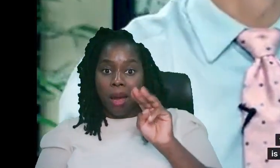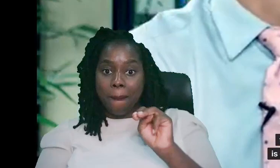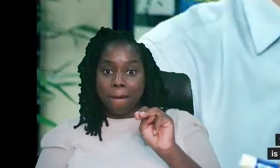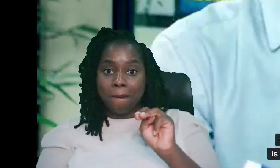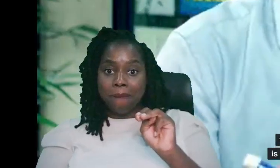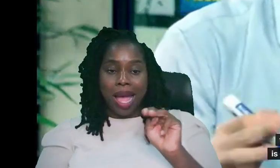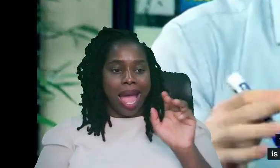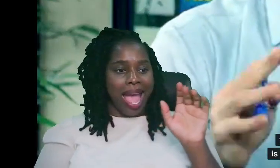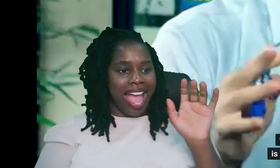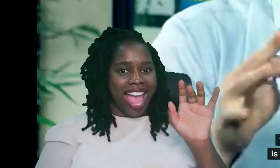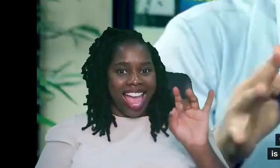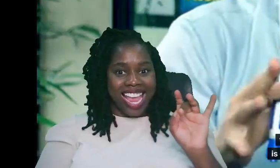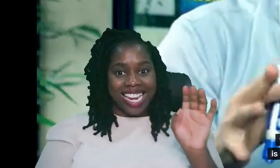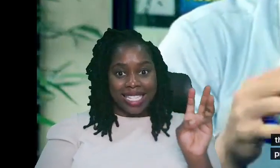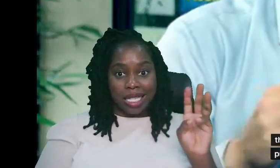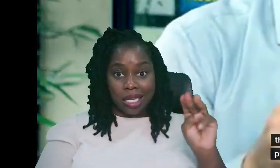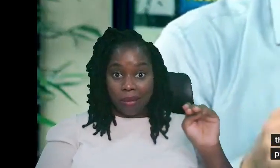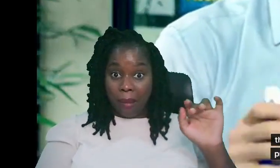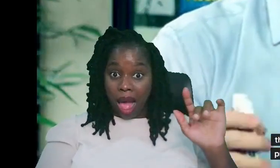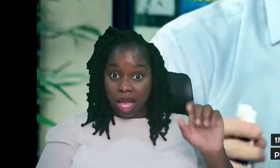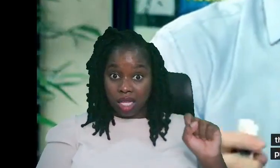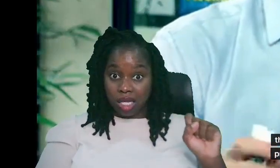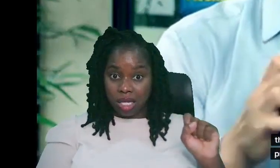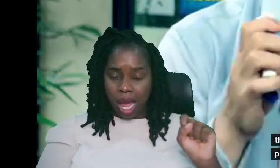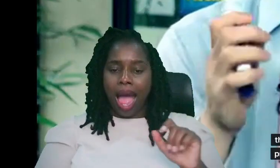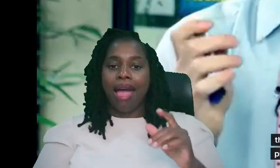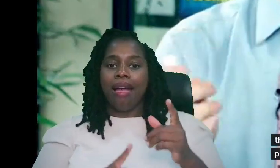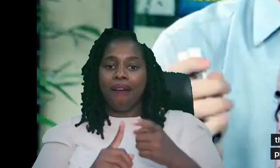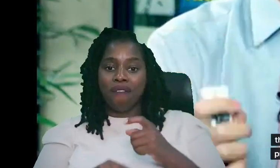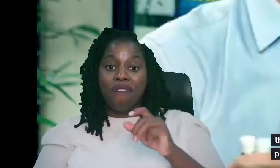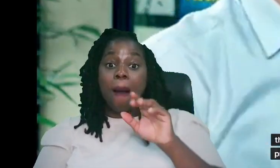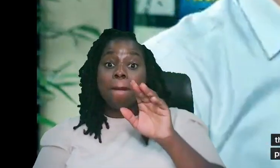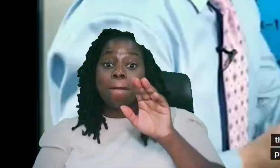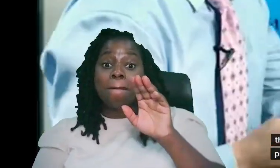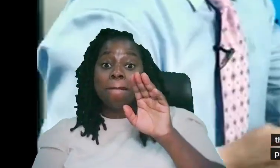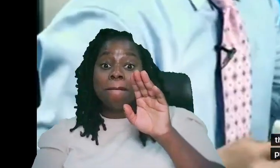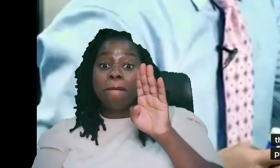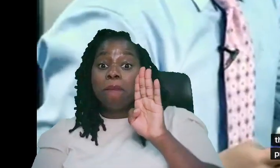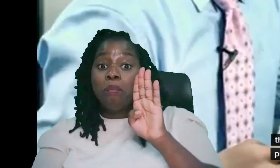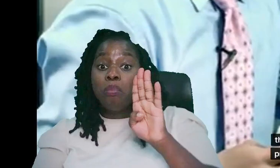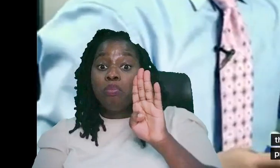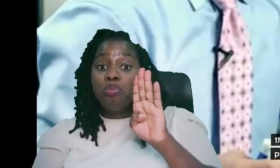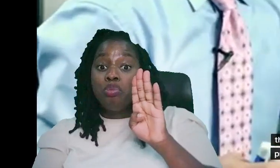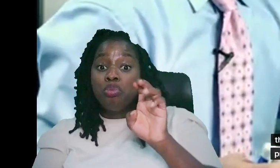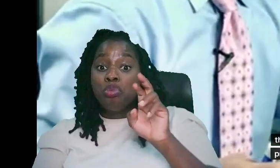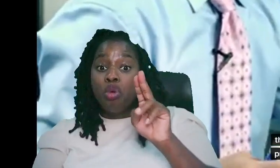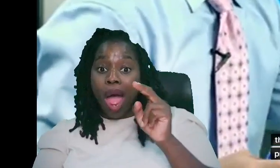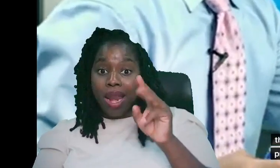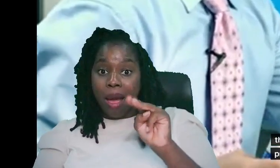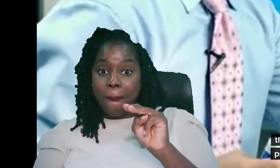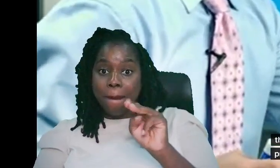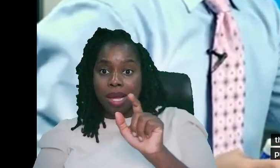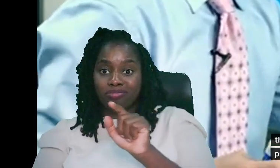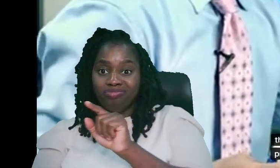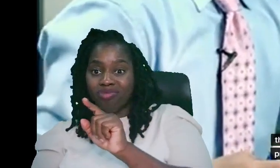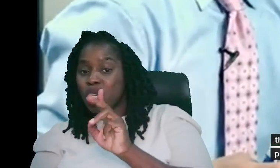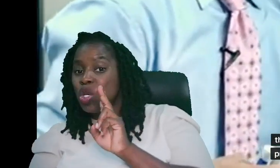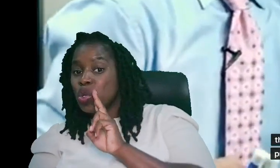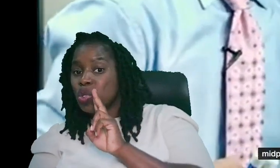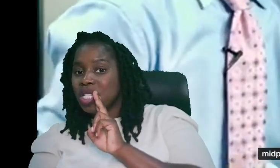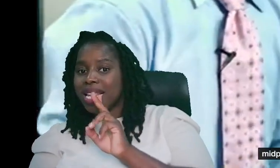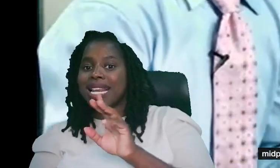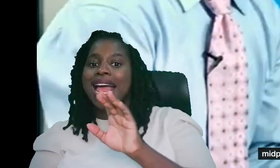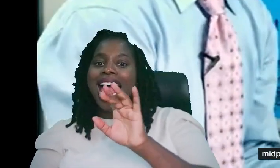Okay, let's apply that to a more conceptual geometric problem where I have line